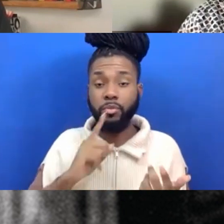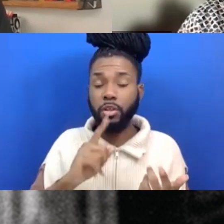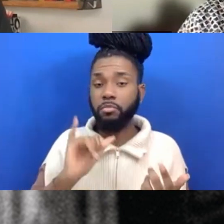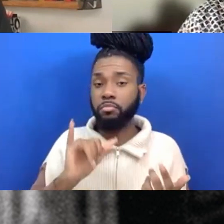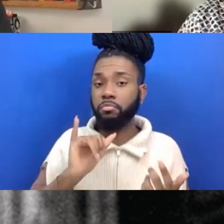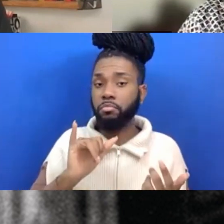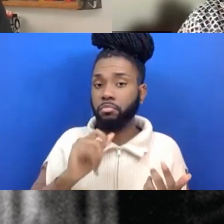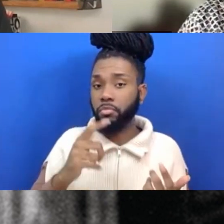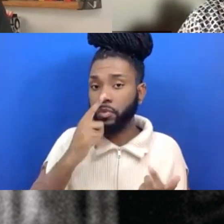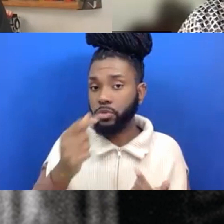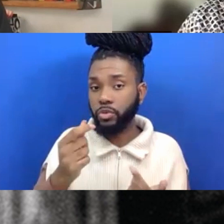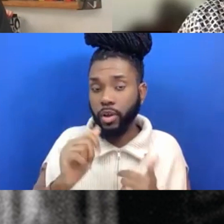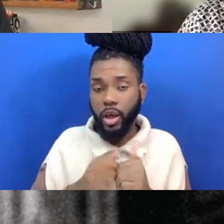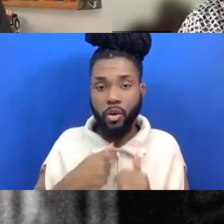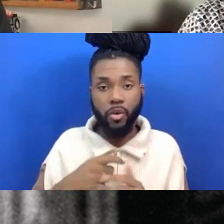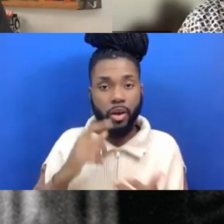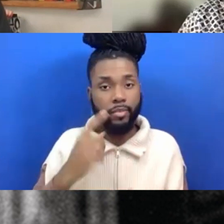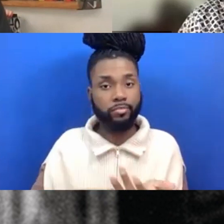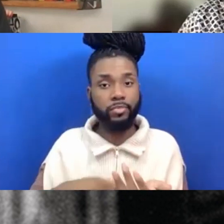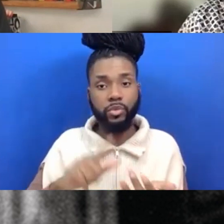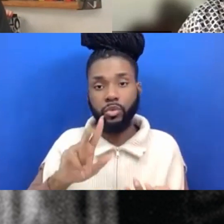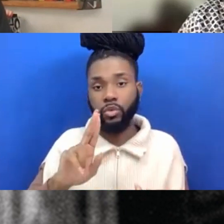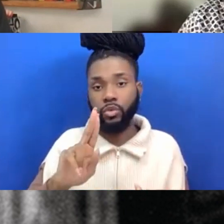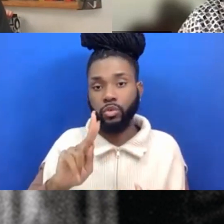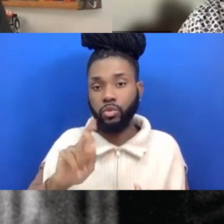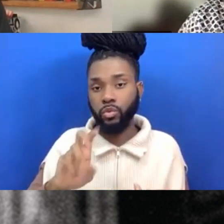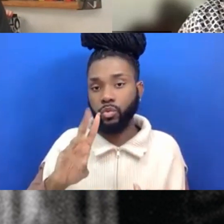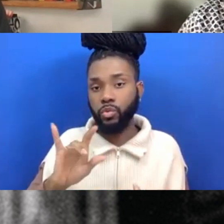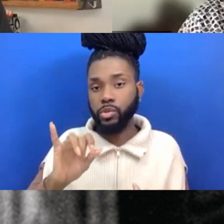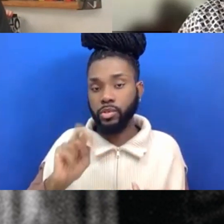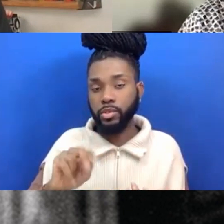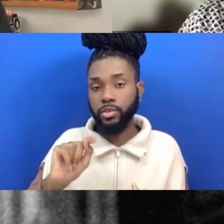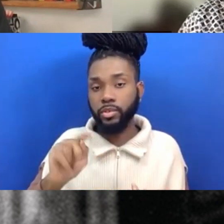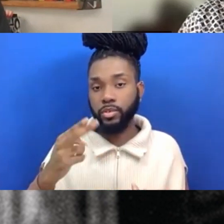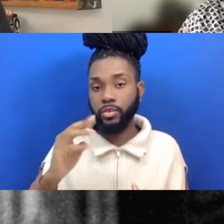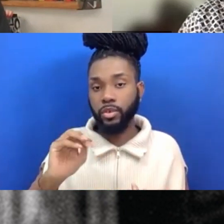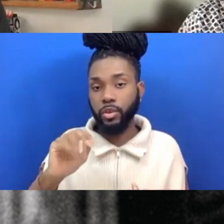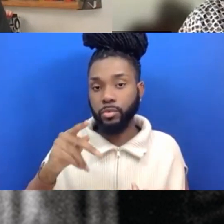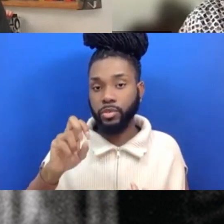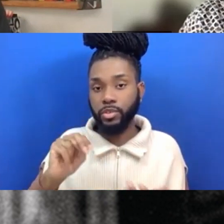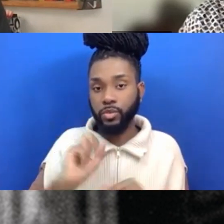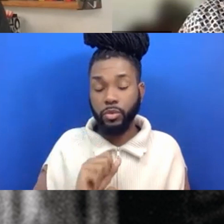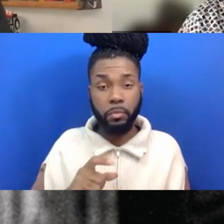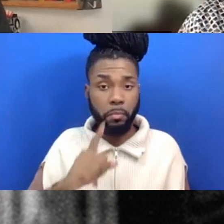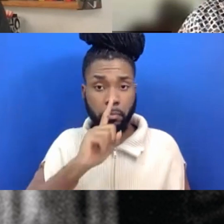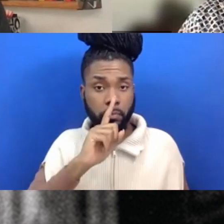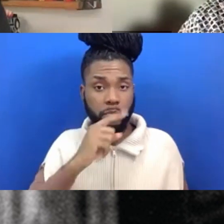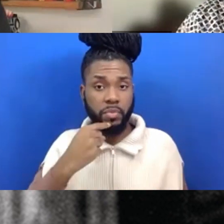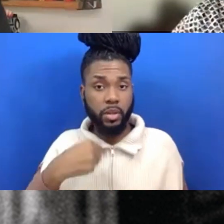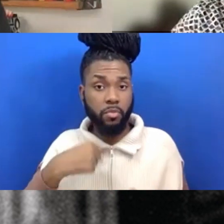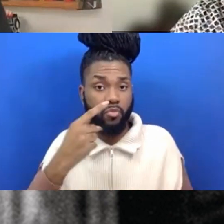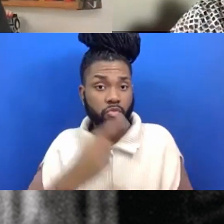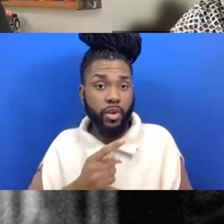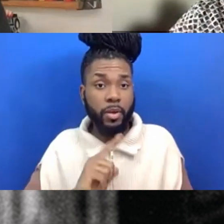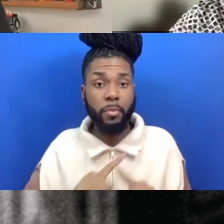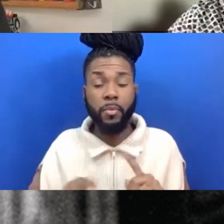engage Luke Willis Thompson's work. And I'm not saying that I am right. I'm saying that I feel like there's an